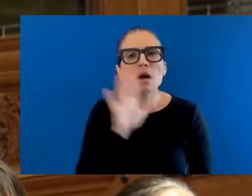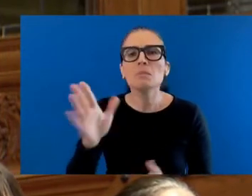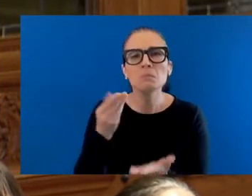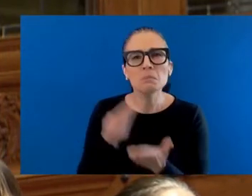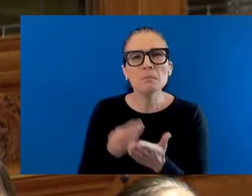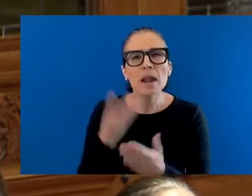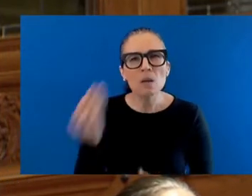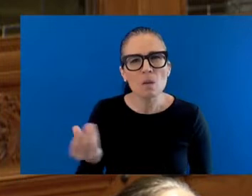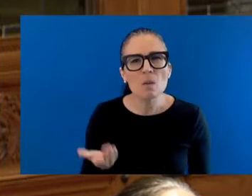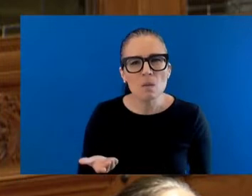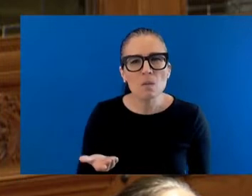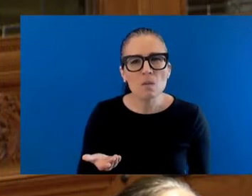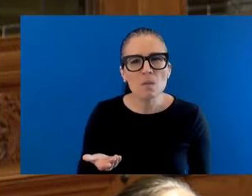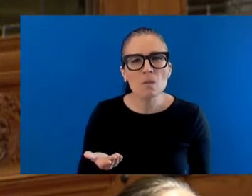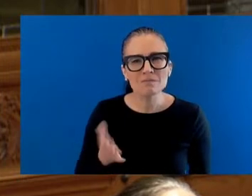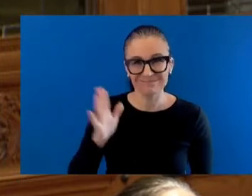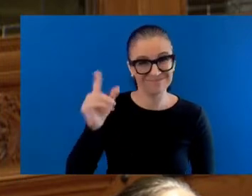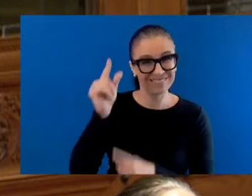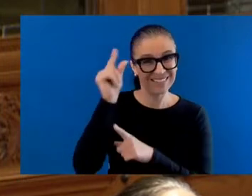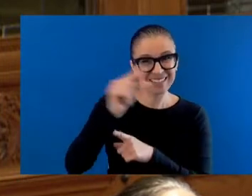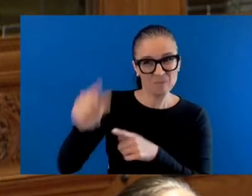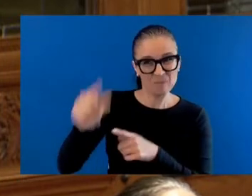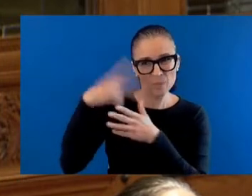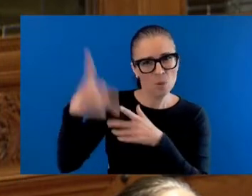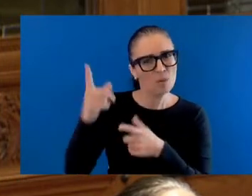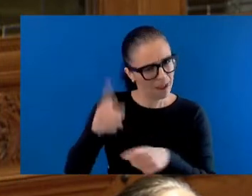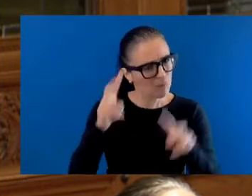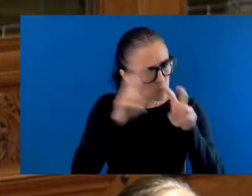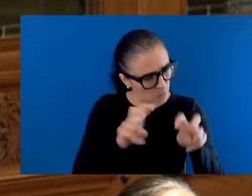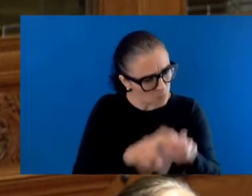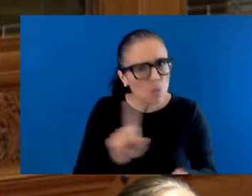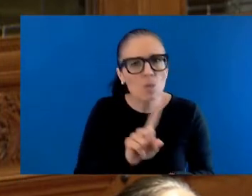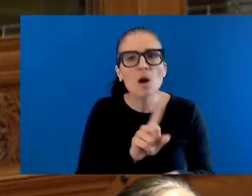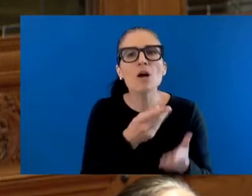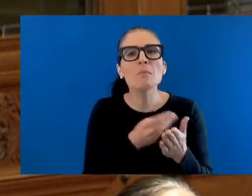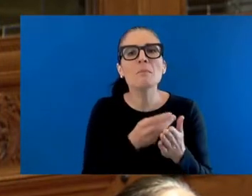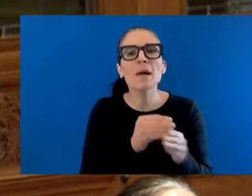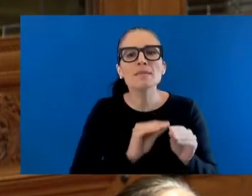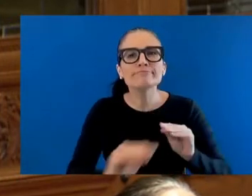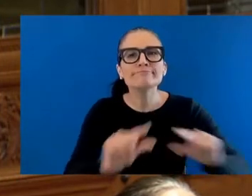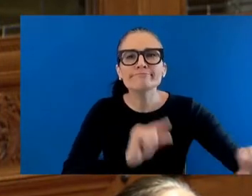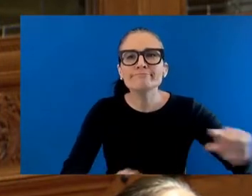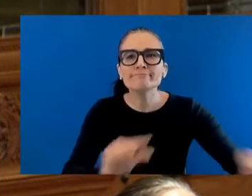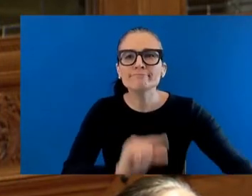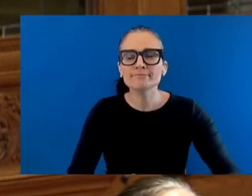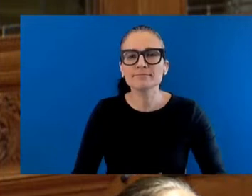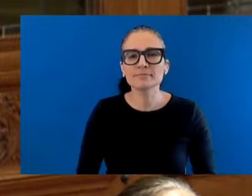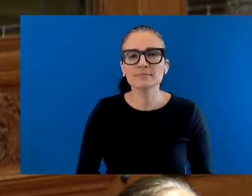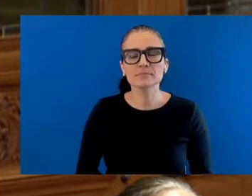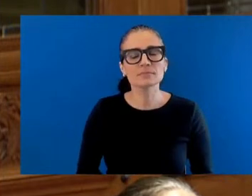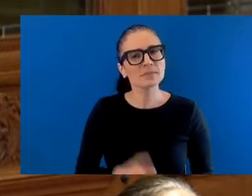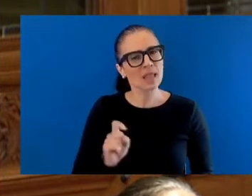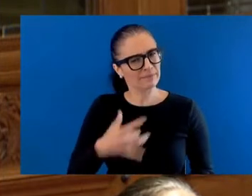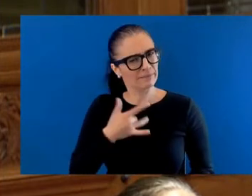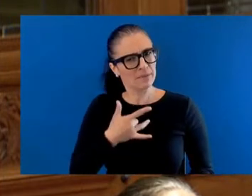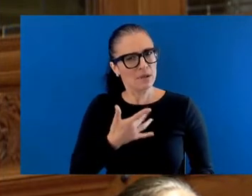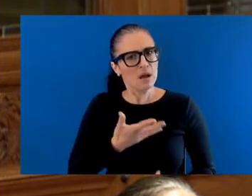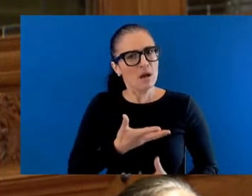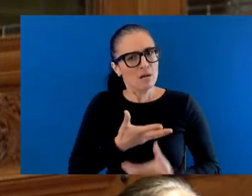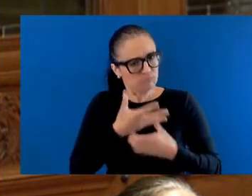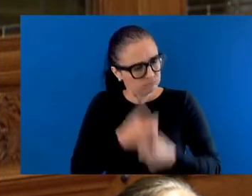programming, and that they can look at it and be assured that there is absolute transparency and absolute